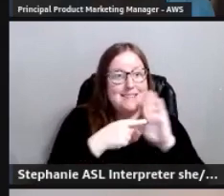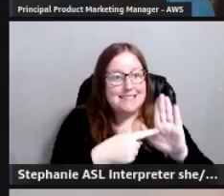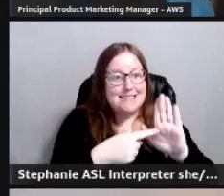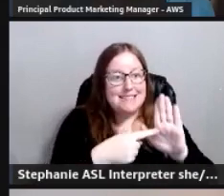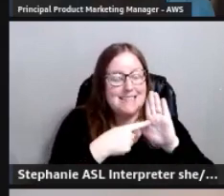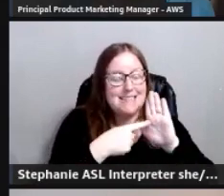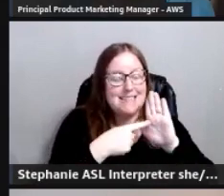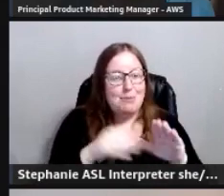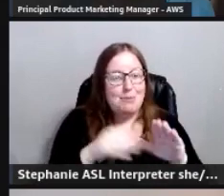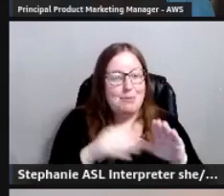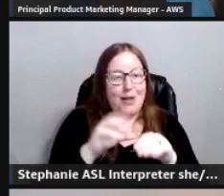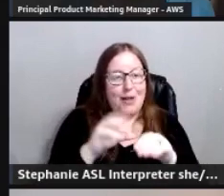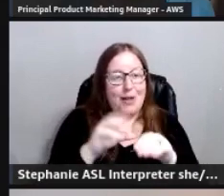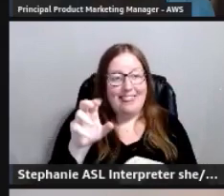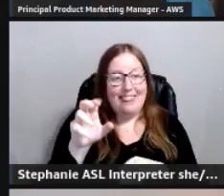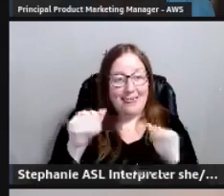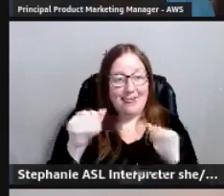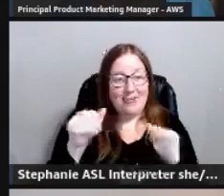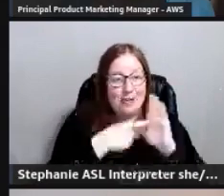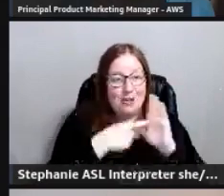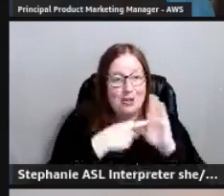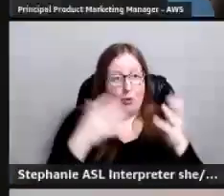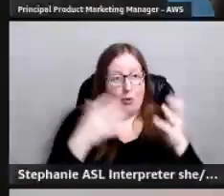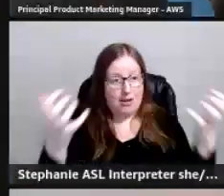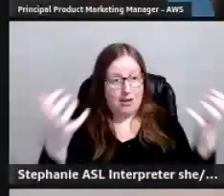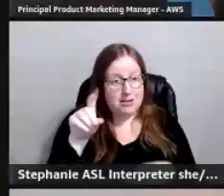we can show our audience?